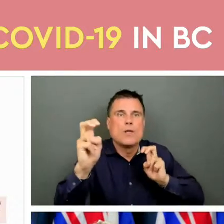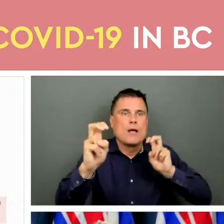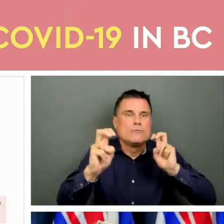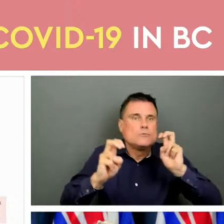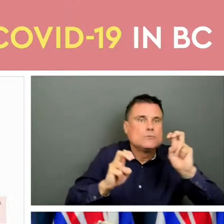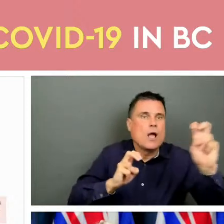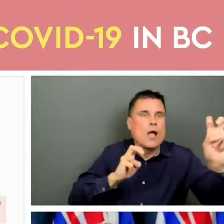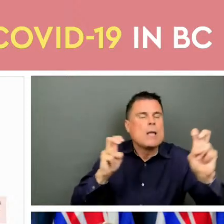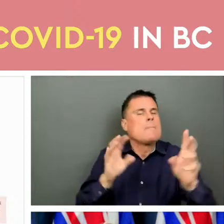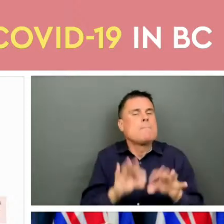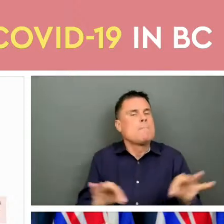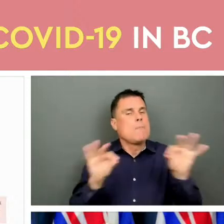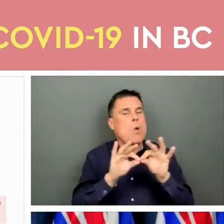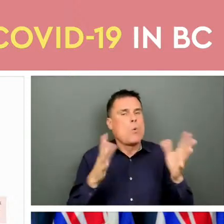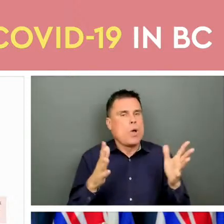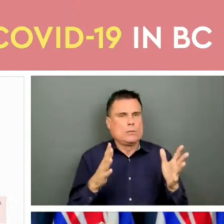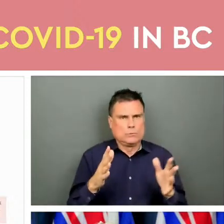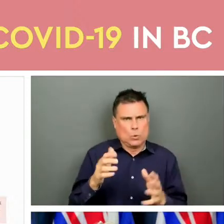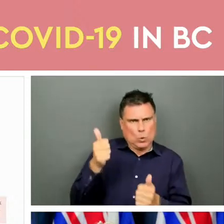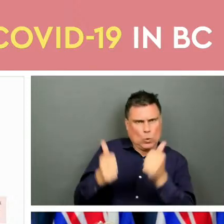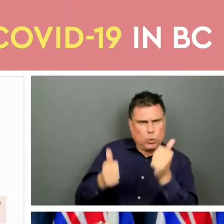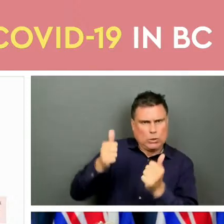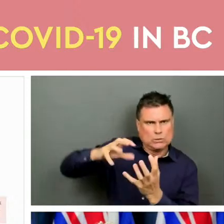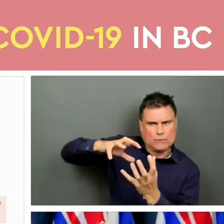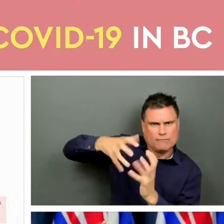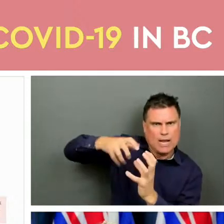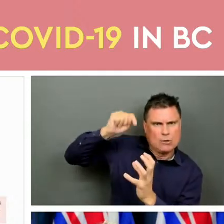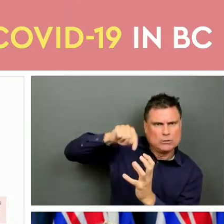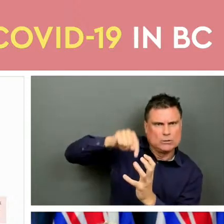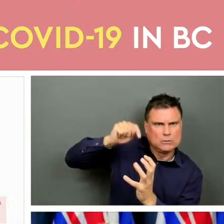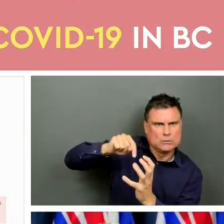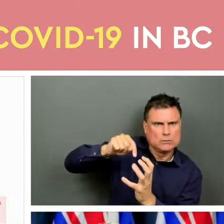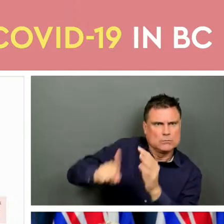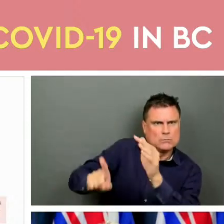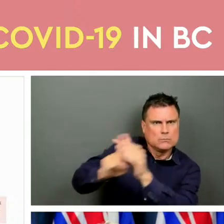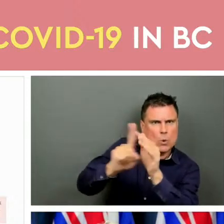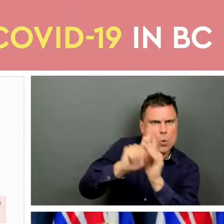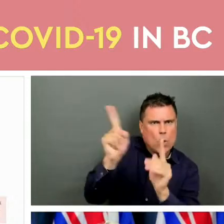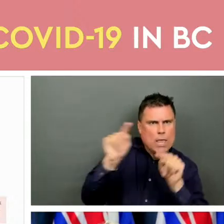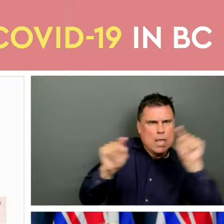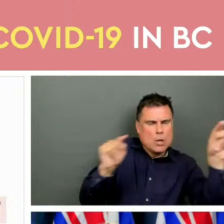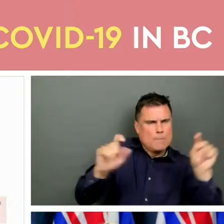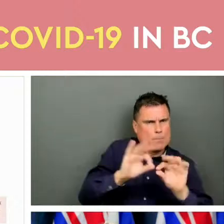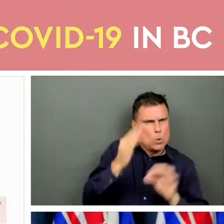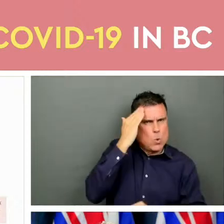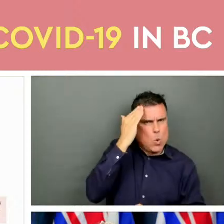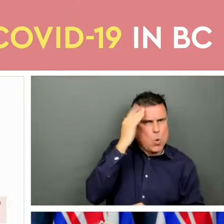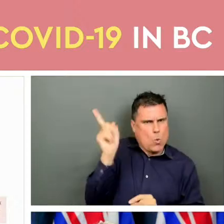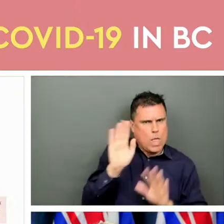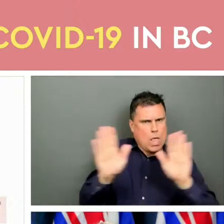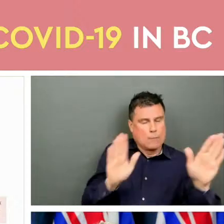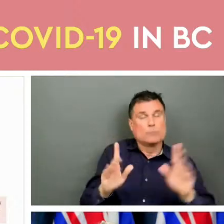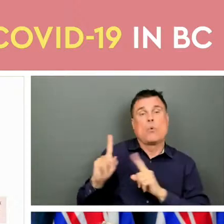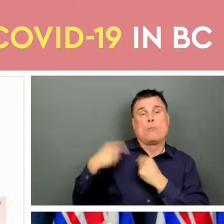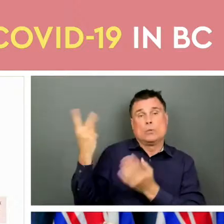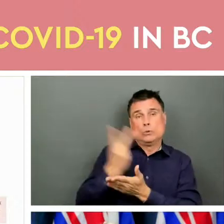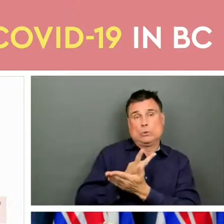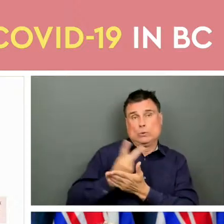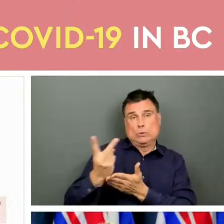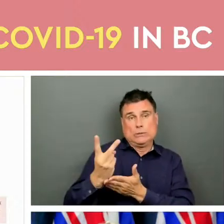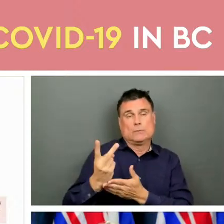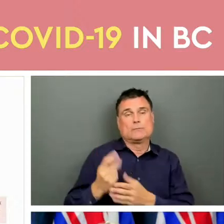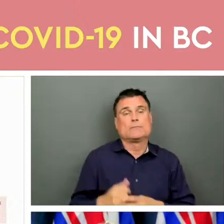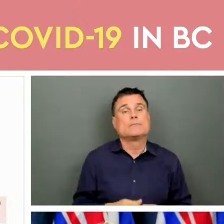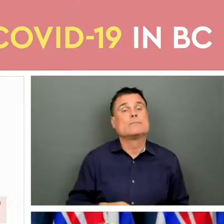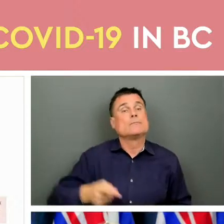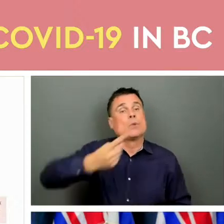strains of which virus are circulating where. And to that end, we've now moved, as of a couple of weeks ago, to doing a whole